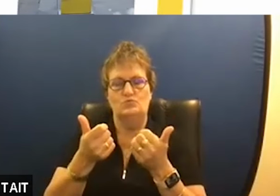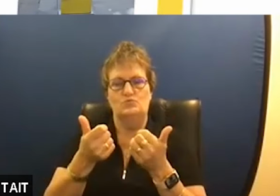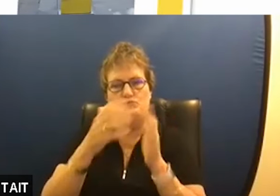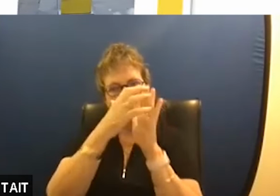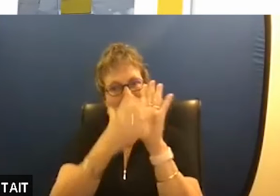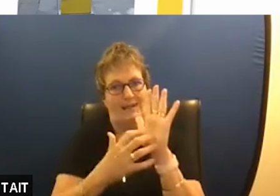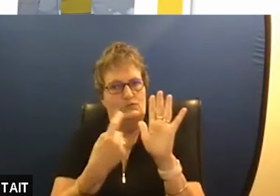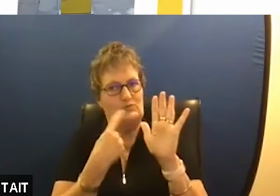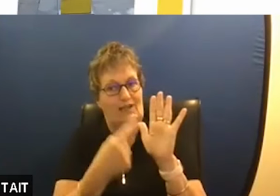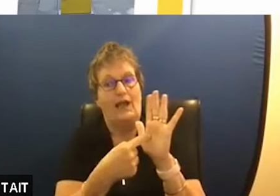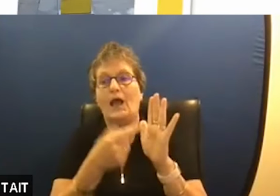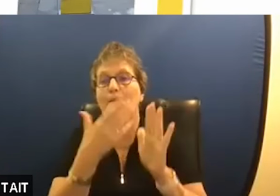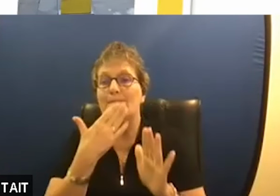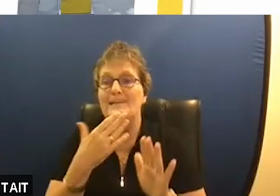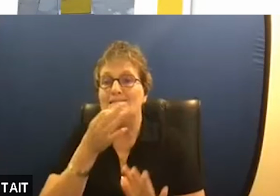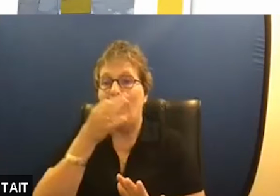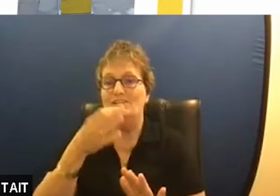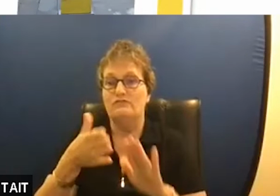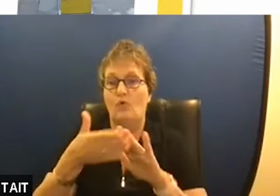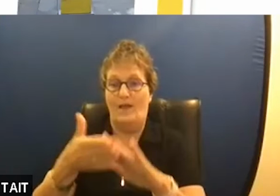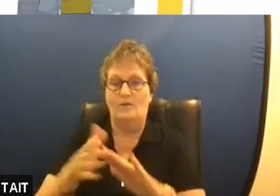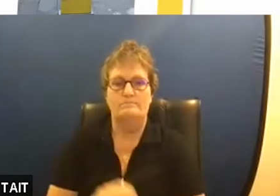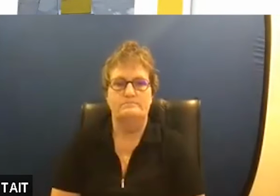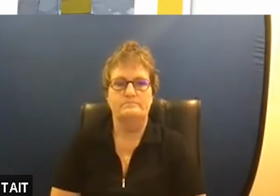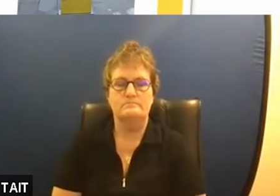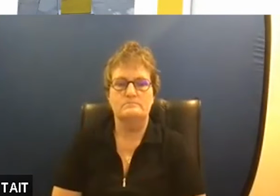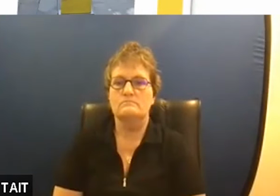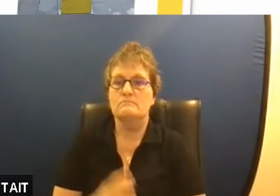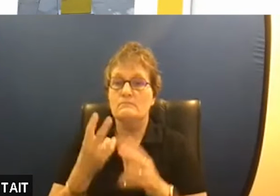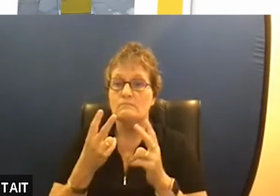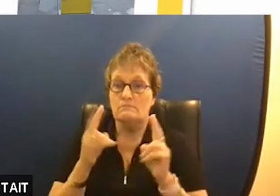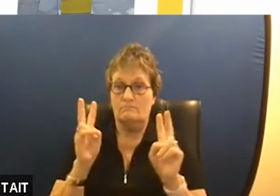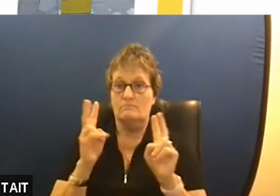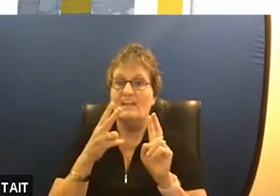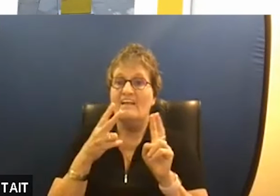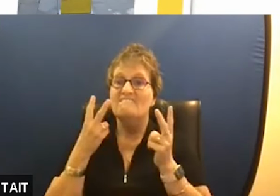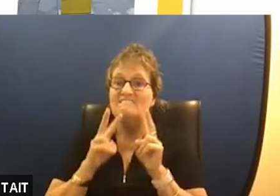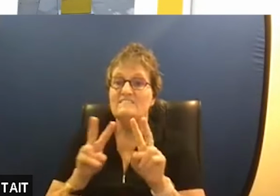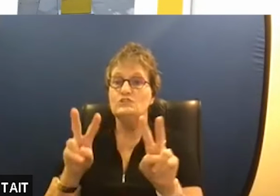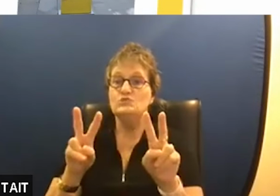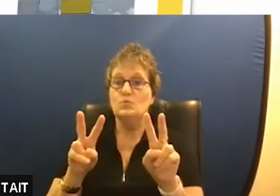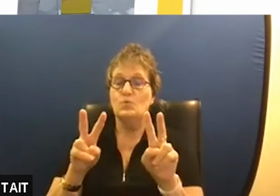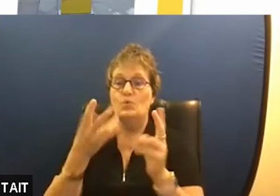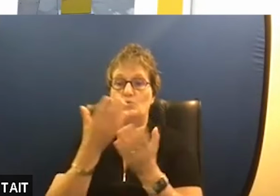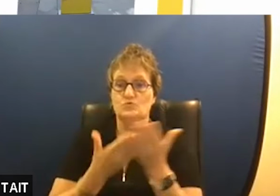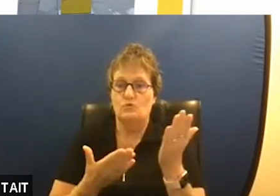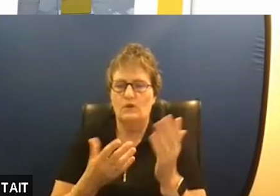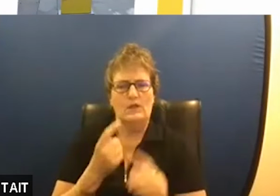Here's a few pages from the visual story, which is going to go on the art and design website. So it's an easy read